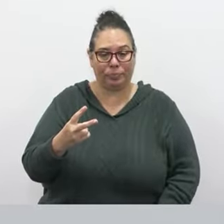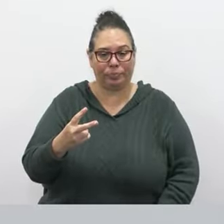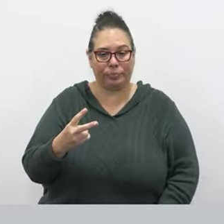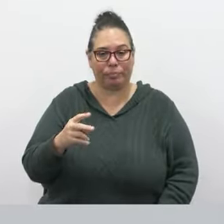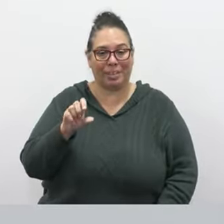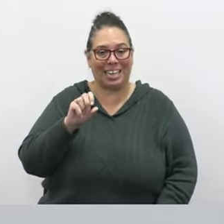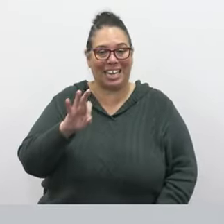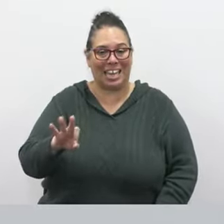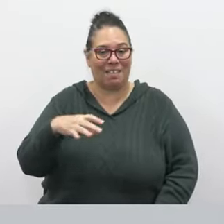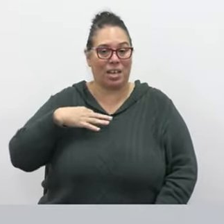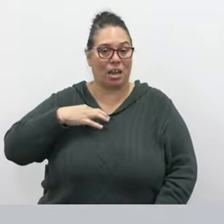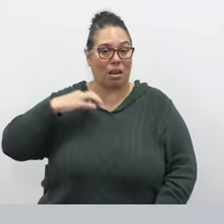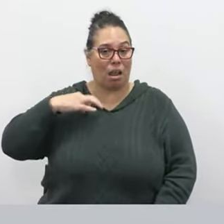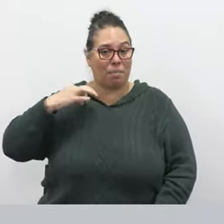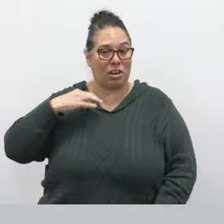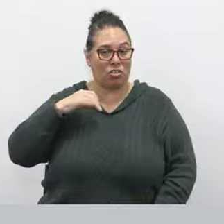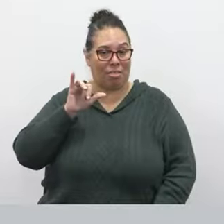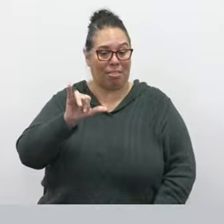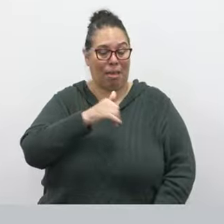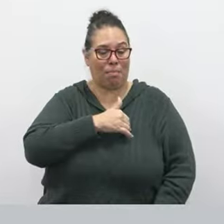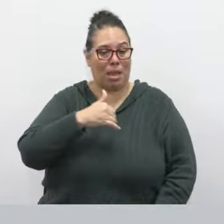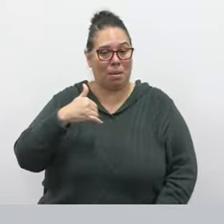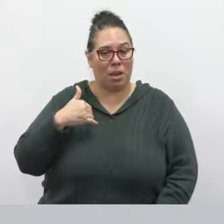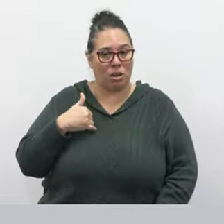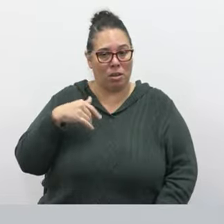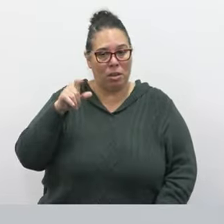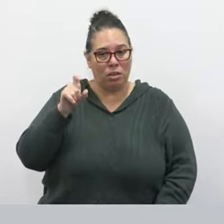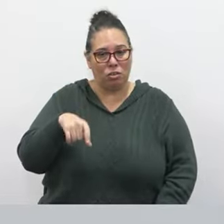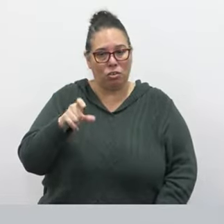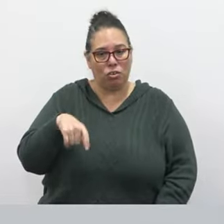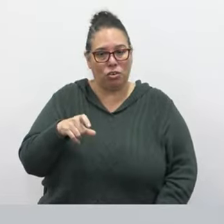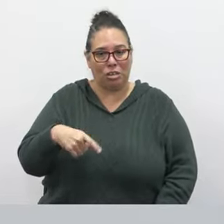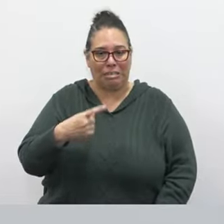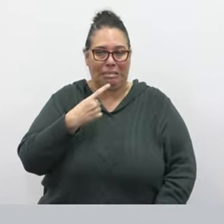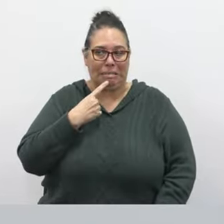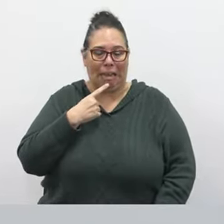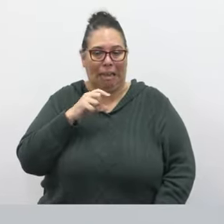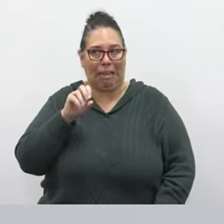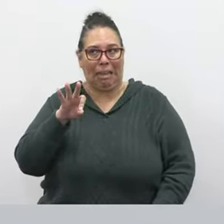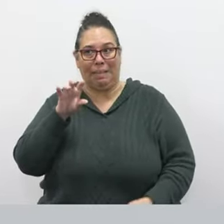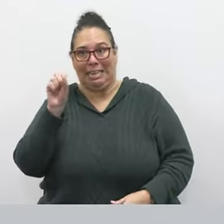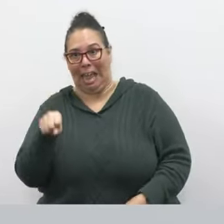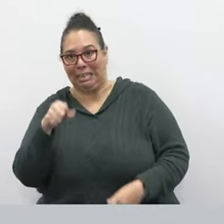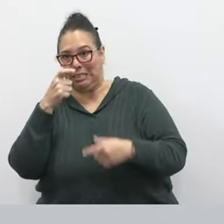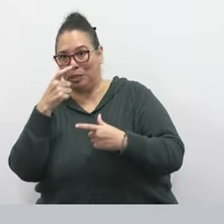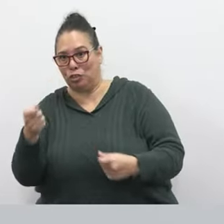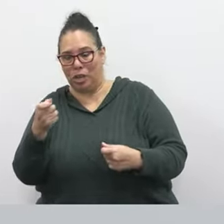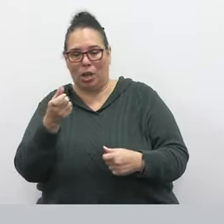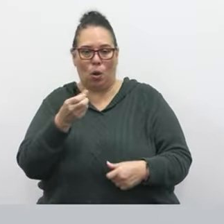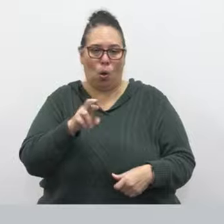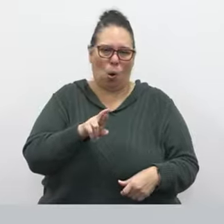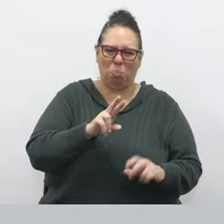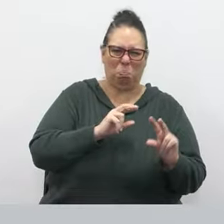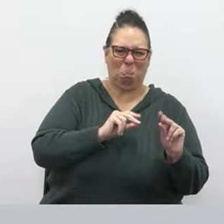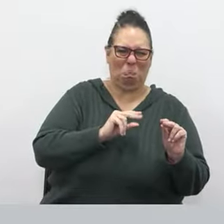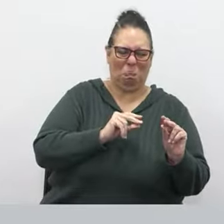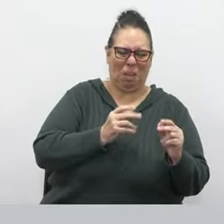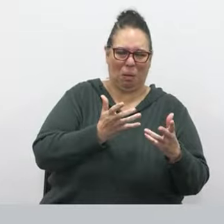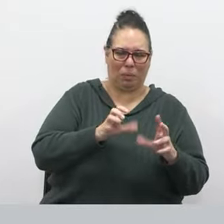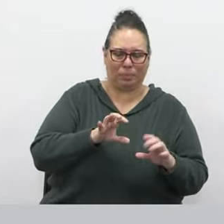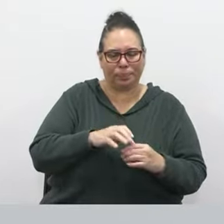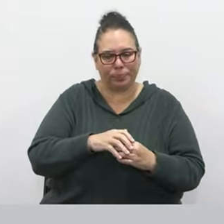If there is a nomination, that member that was nominated should declare or state whether they're interested in being considered for that